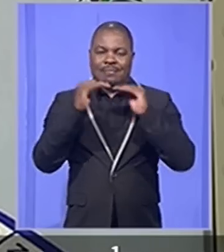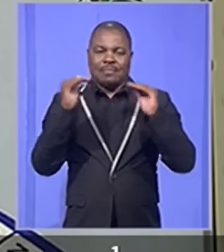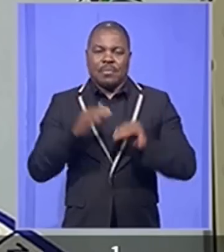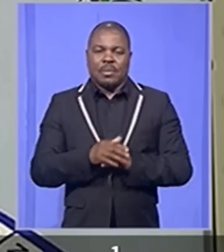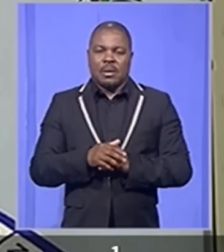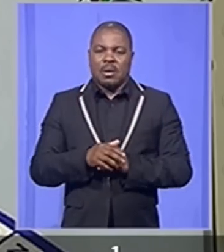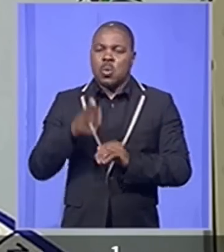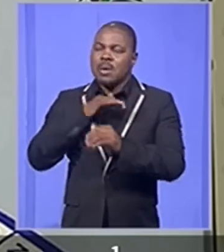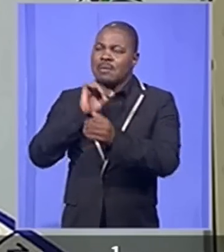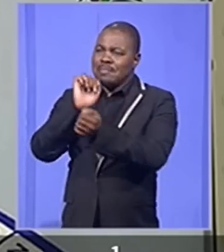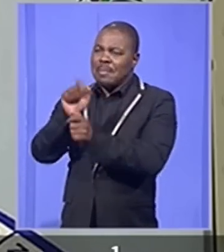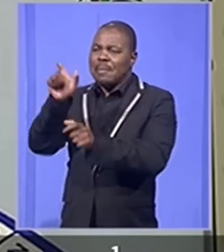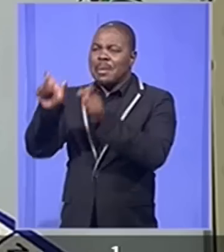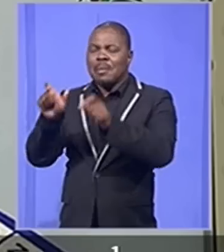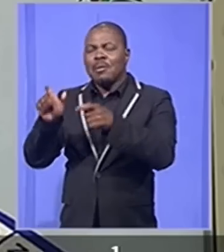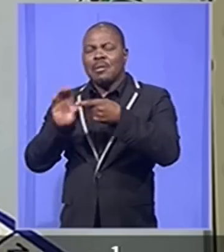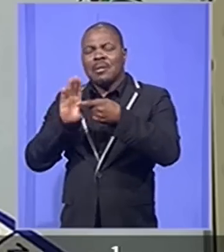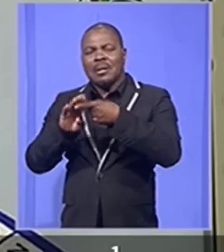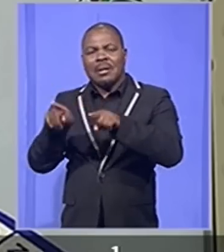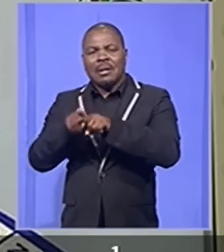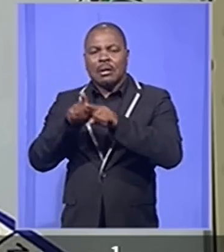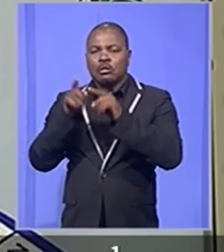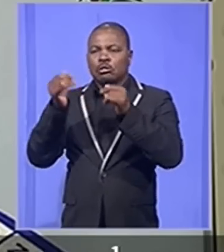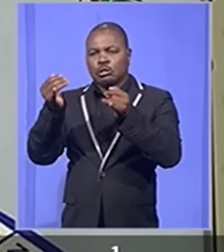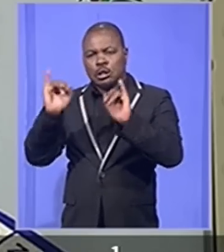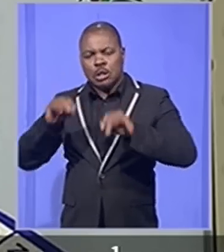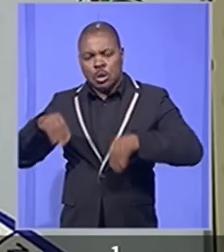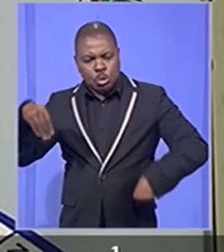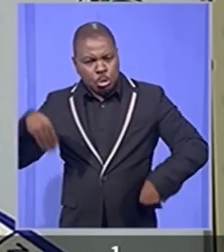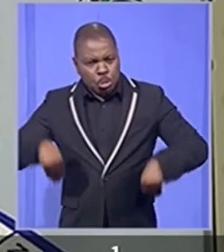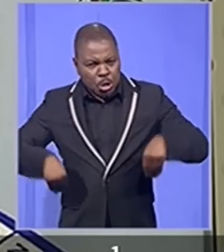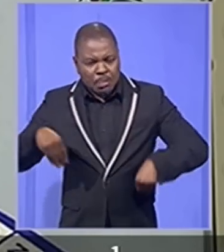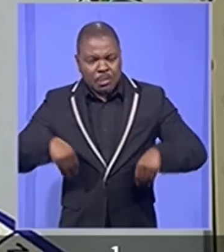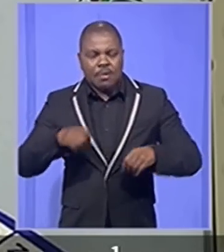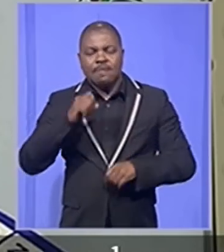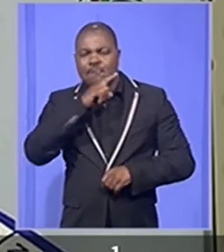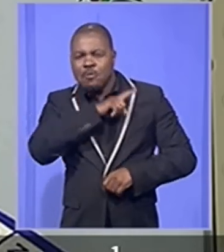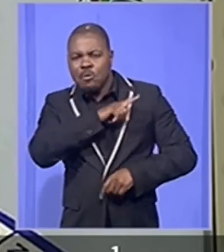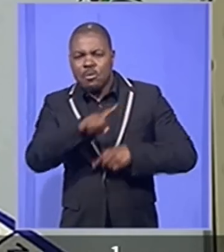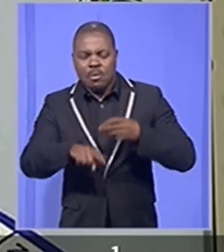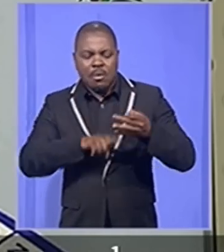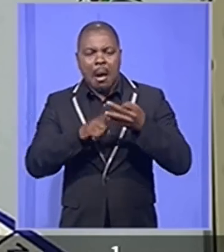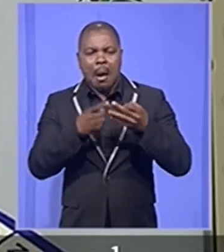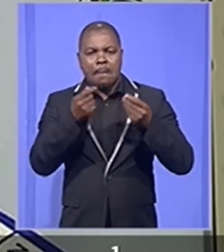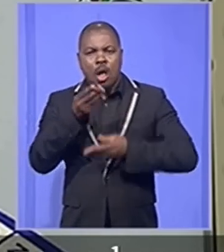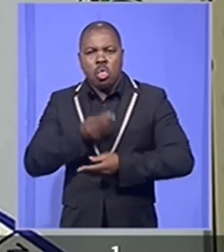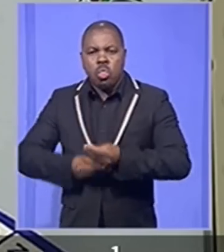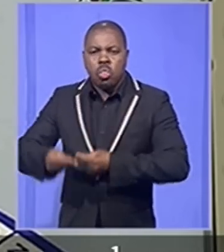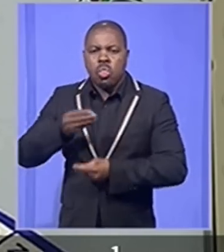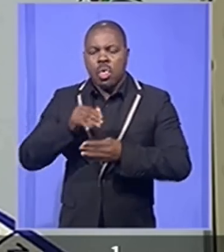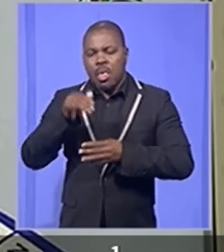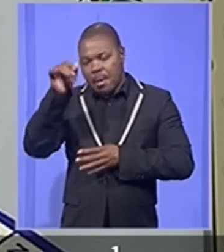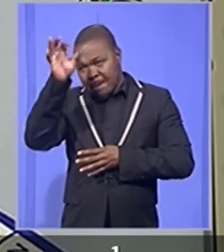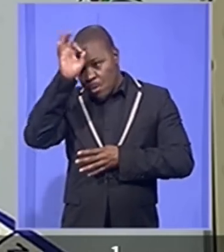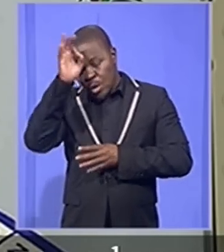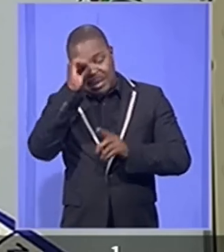targeted people involved in the serious corruption cases, fraud, money laundering, police